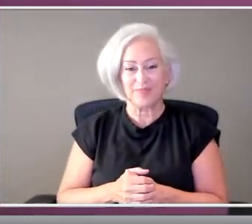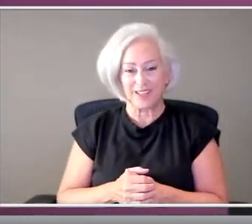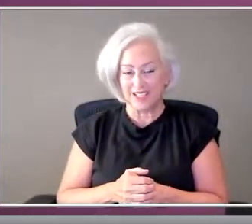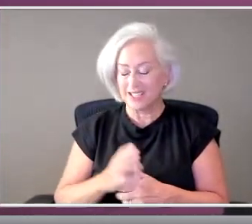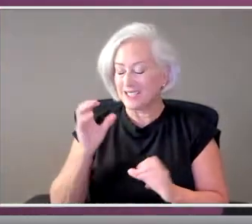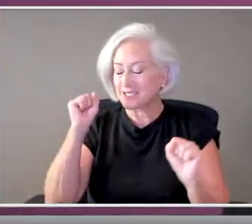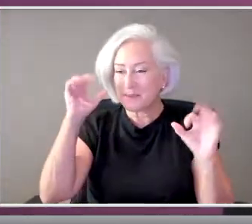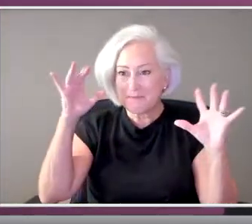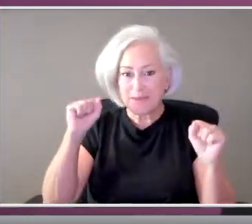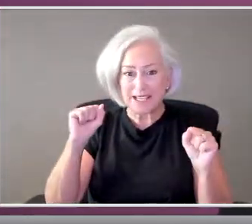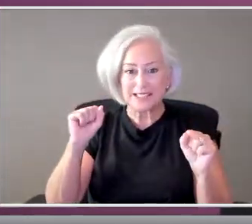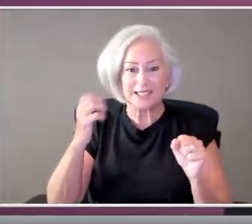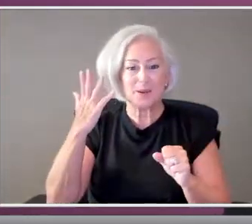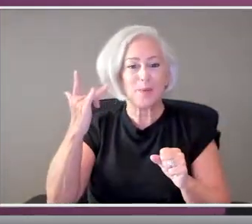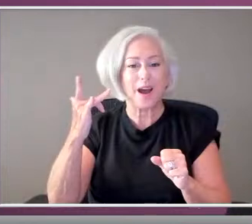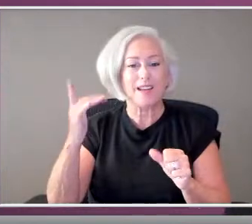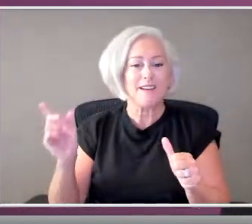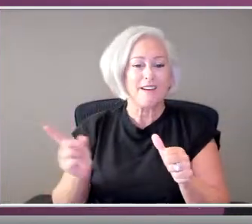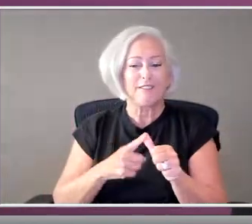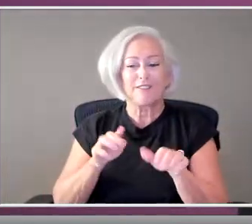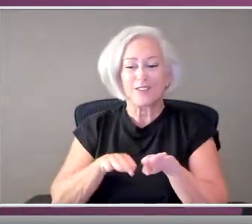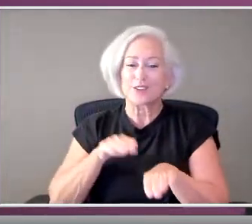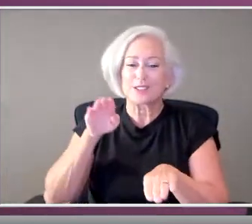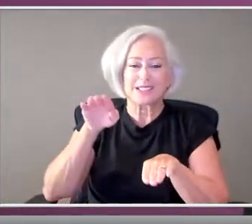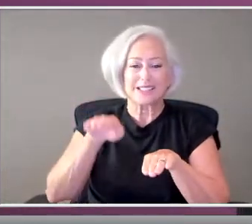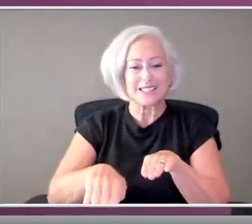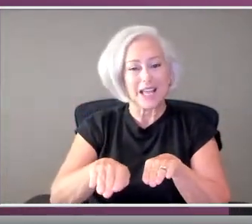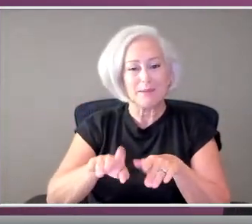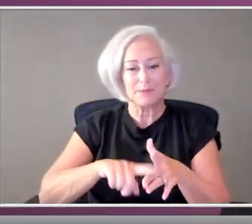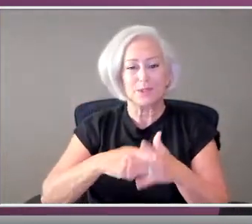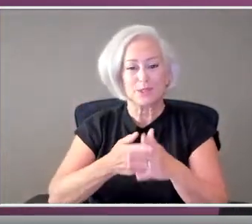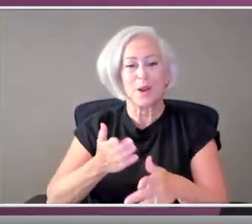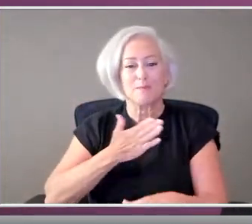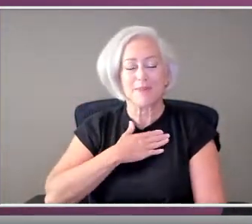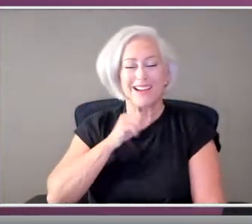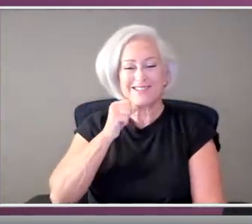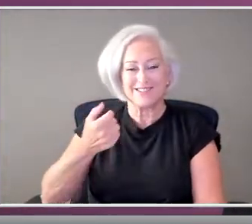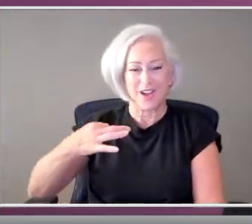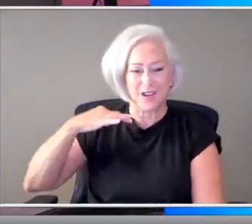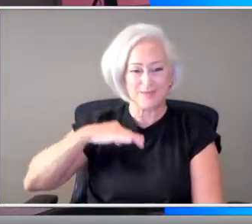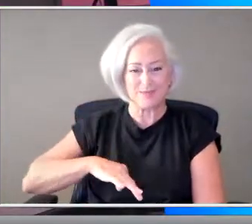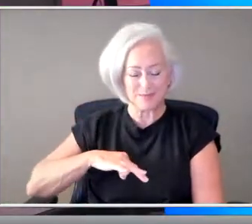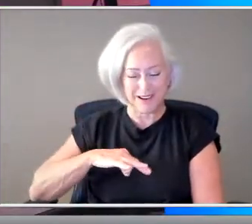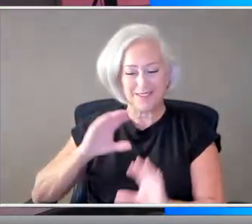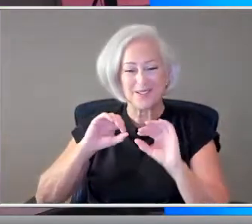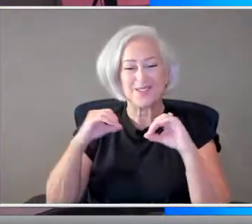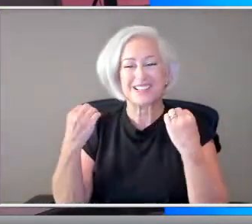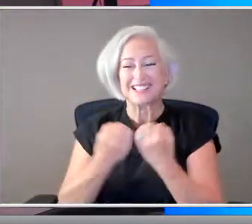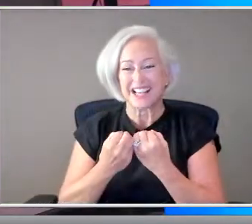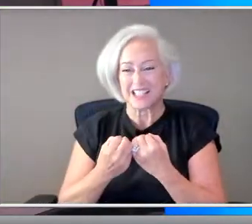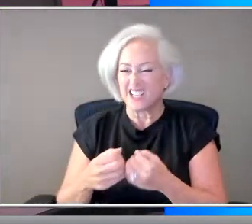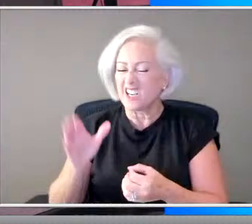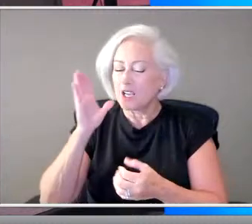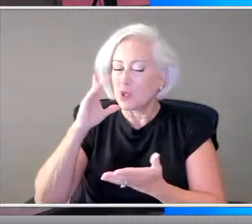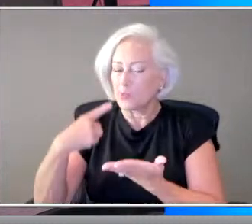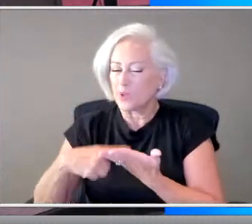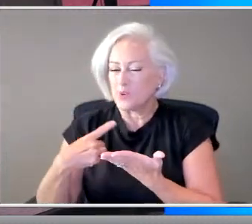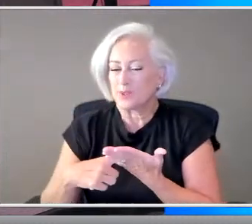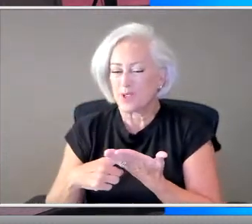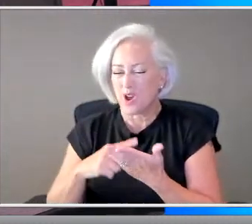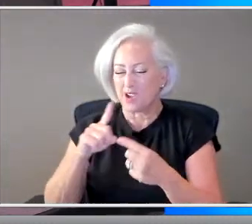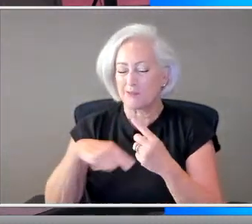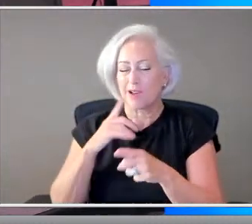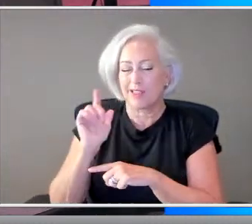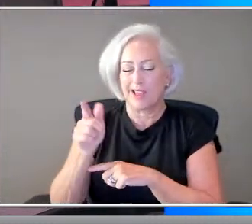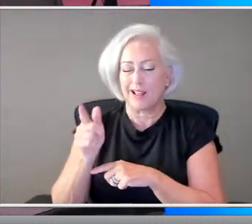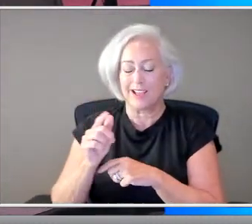like the first step to begin the nonprofit. So yeah, we're going to get to the status of the nonprofit in a little bit.